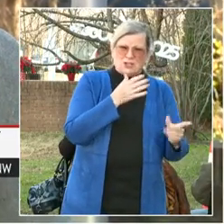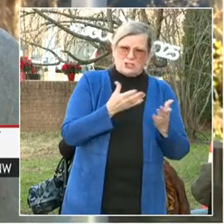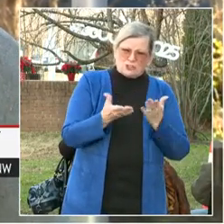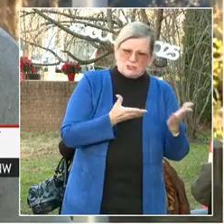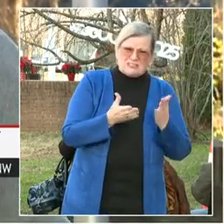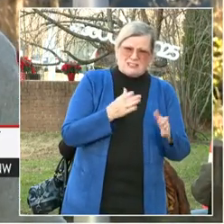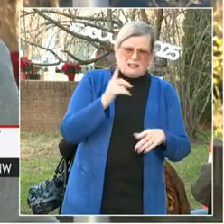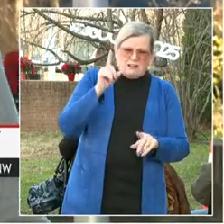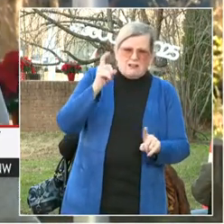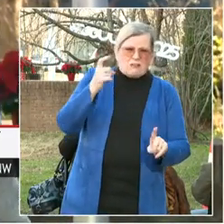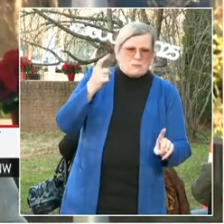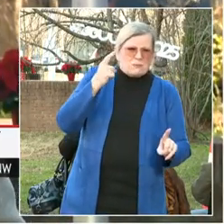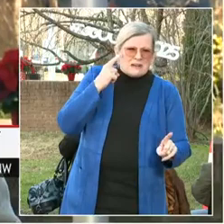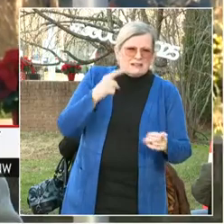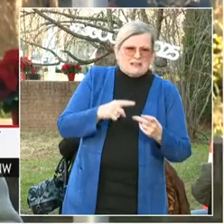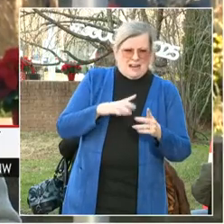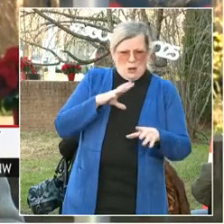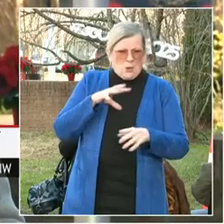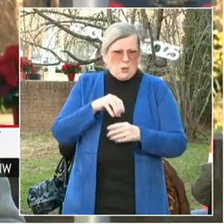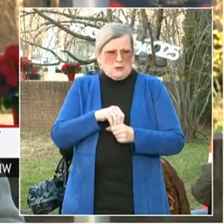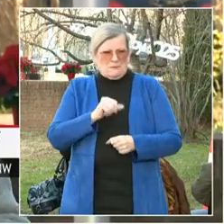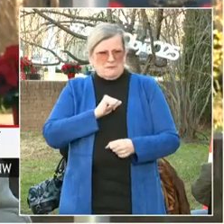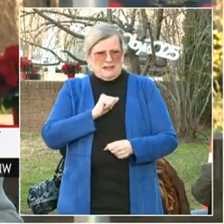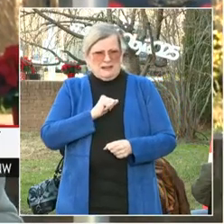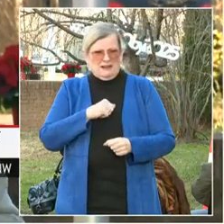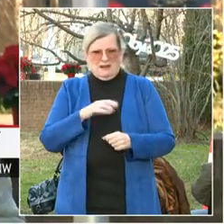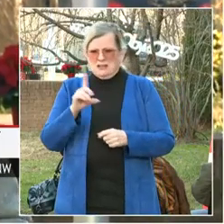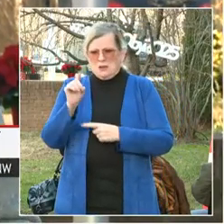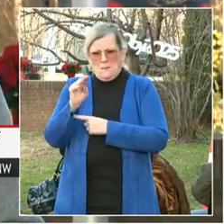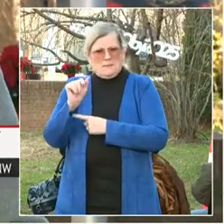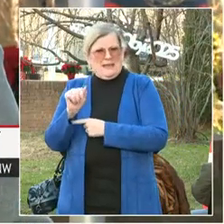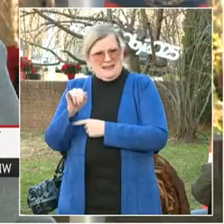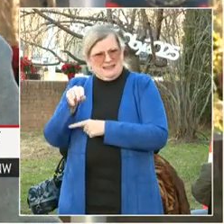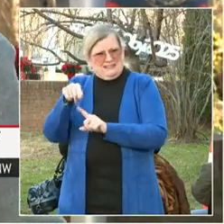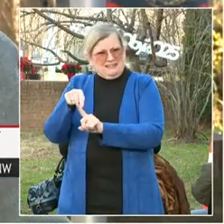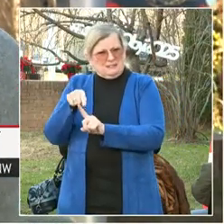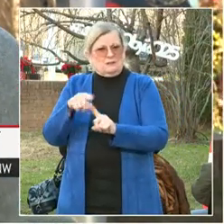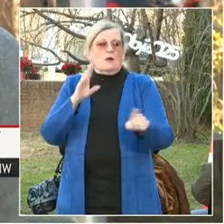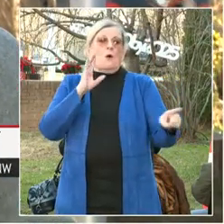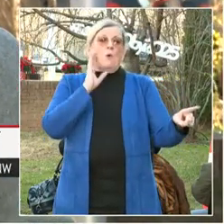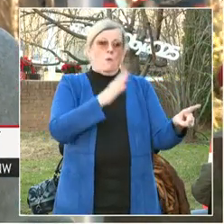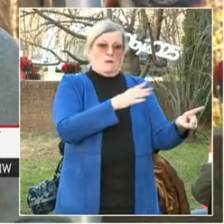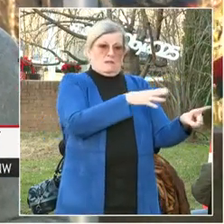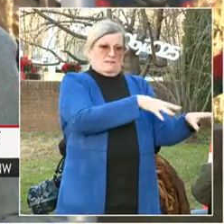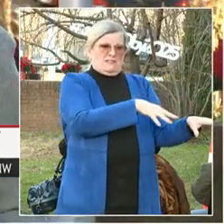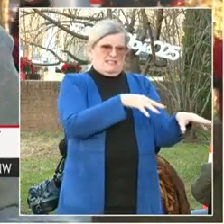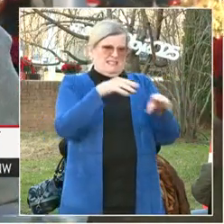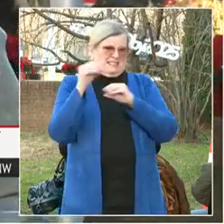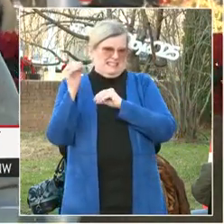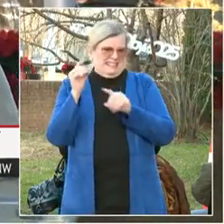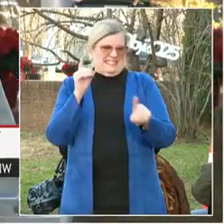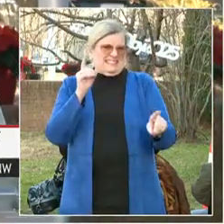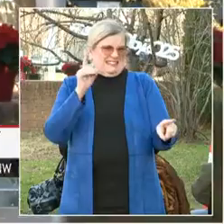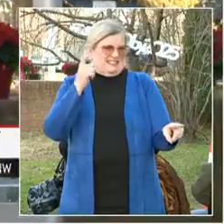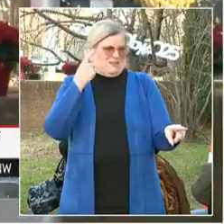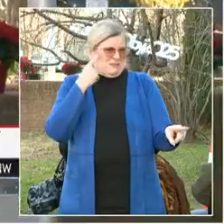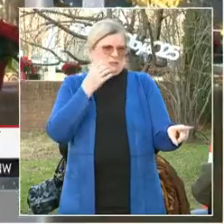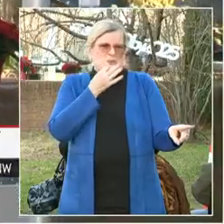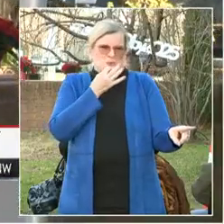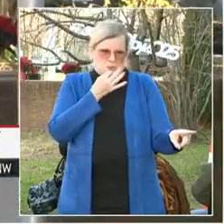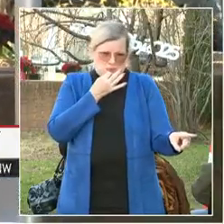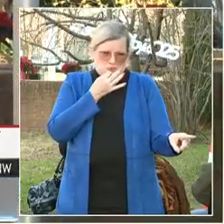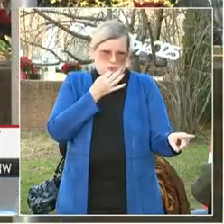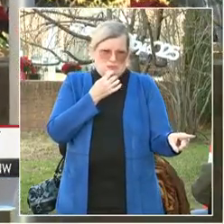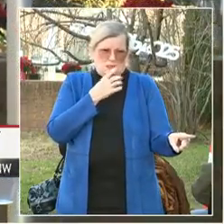to me and my administration, who is moving on from D.C. government, and he's moving on having achieved a